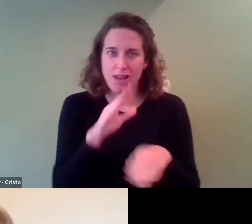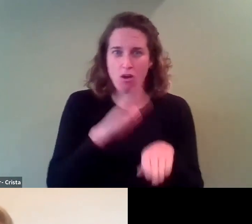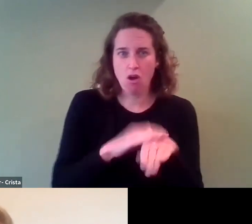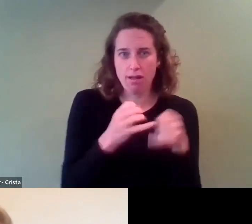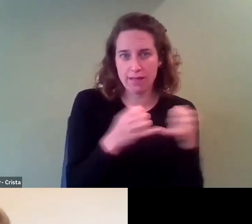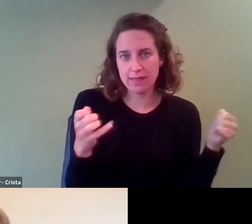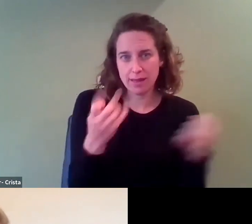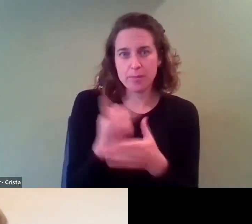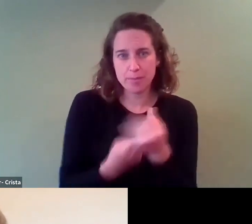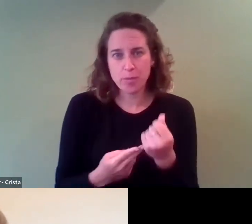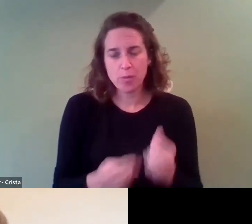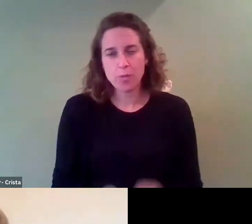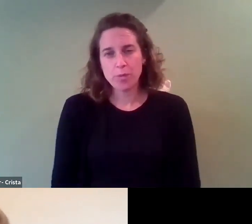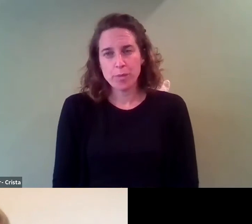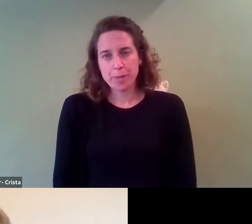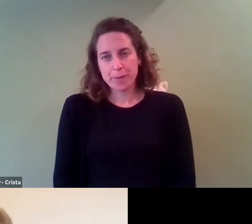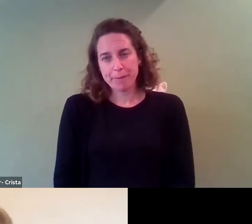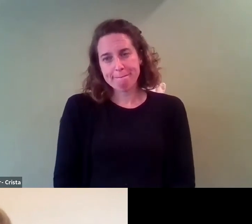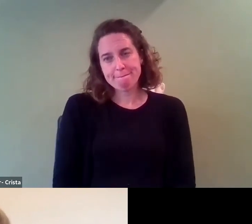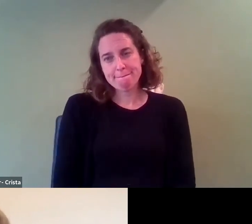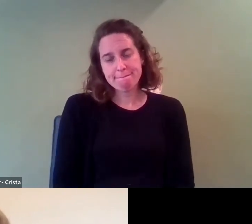Well, I agree with that. And I think that,